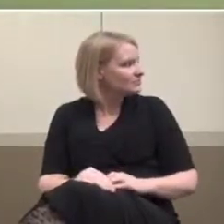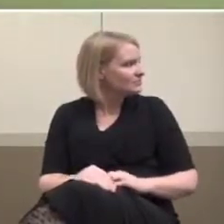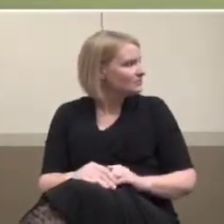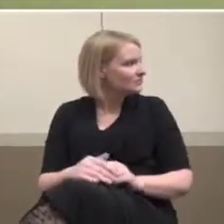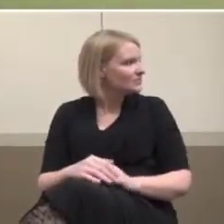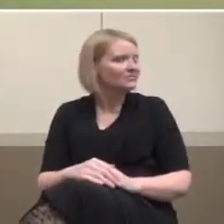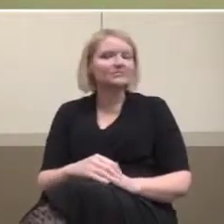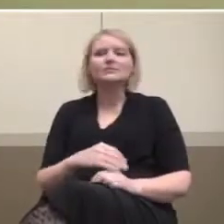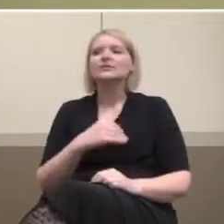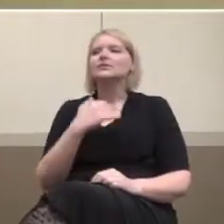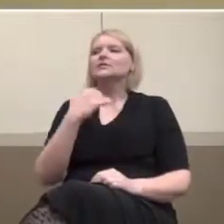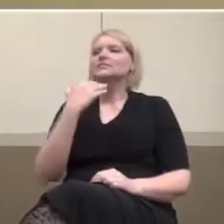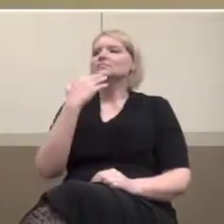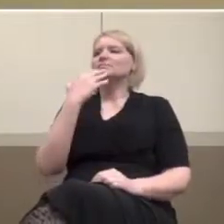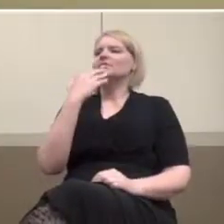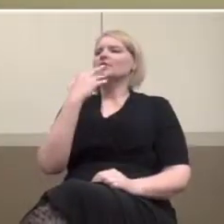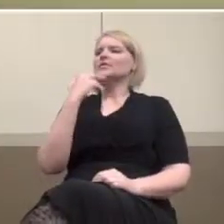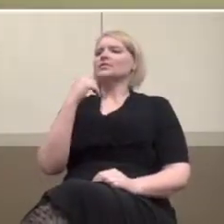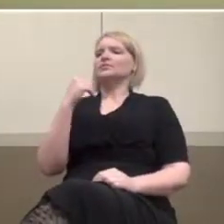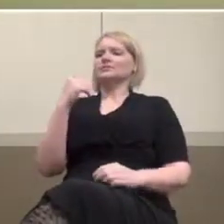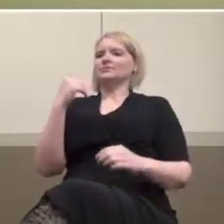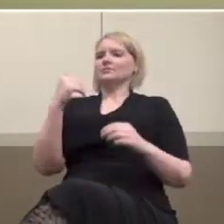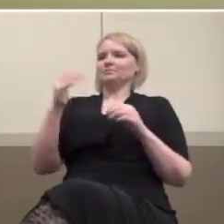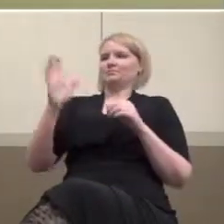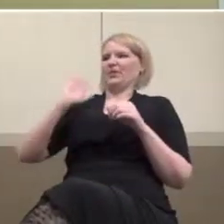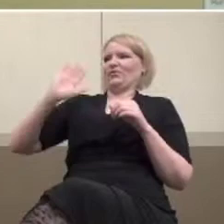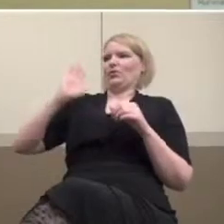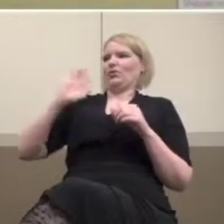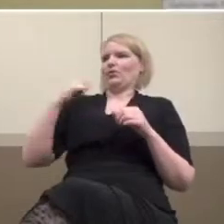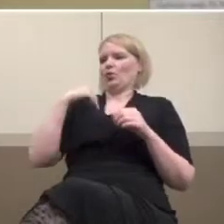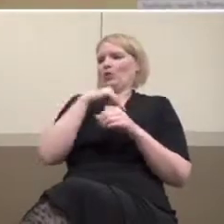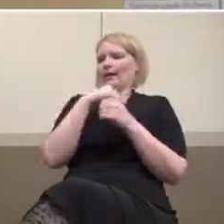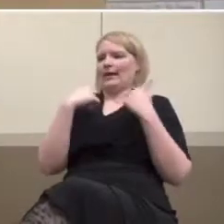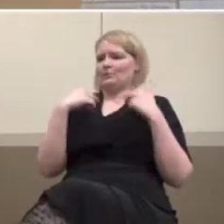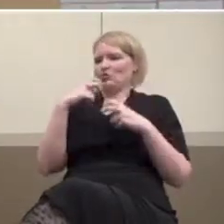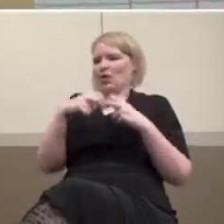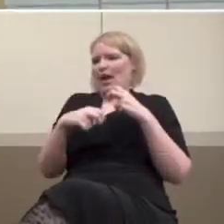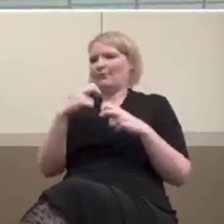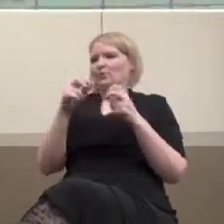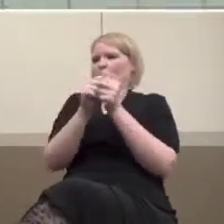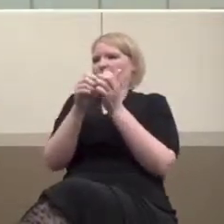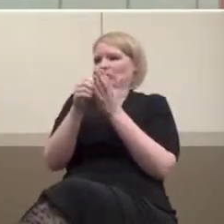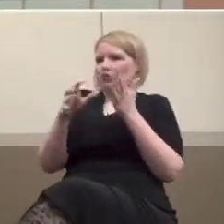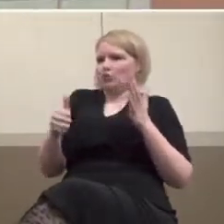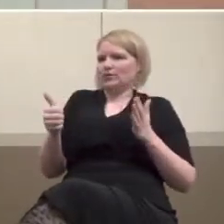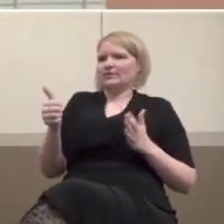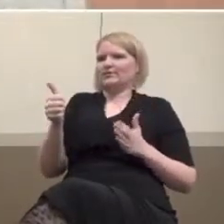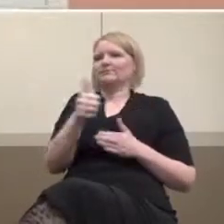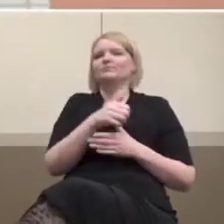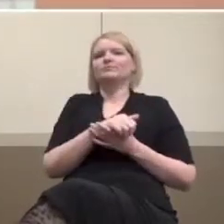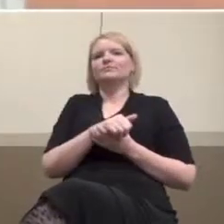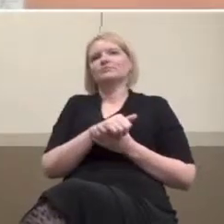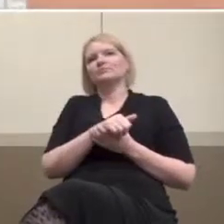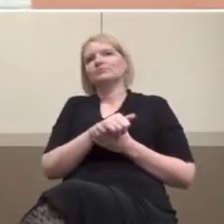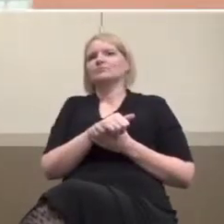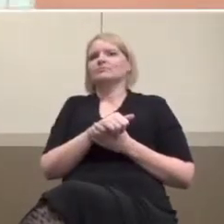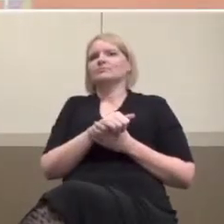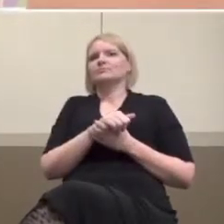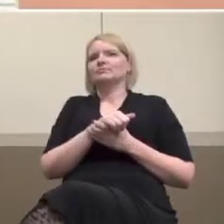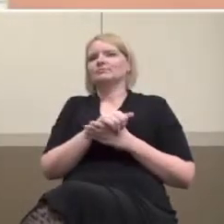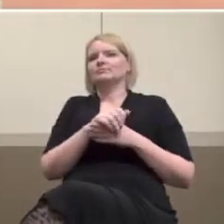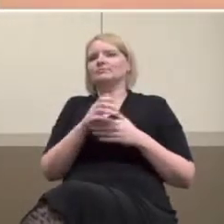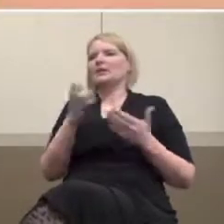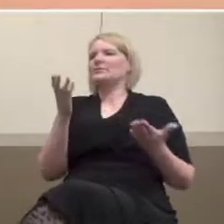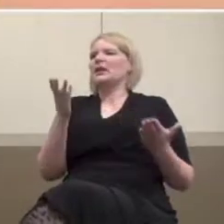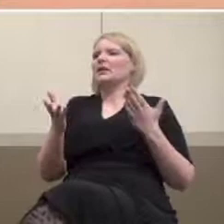different colors. And in the past, we were having issues with students having maybe some